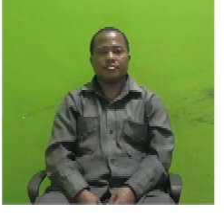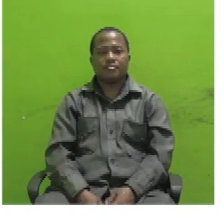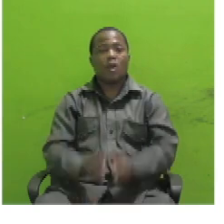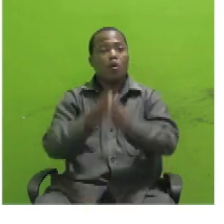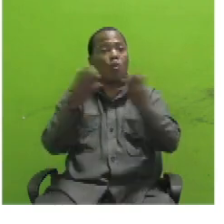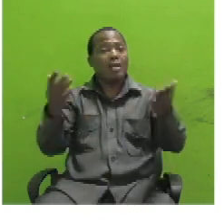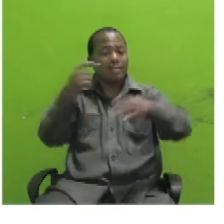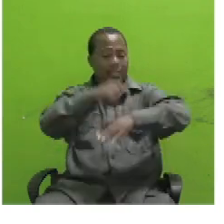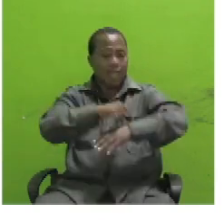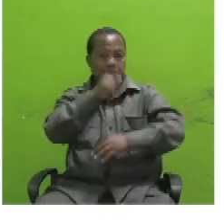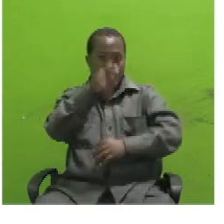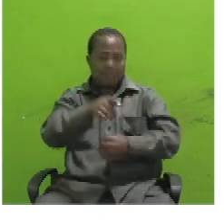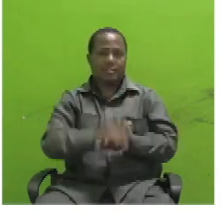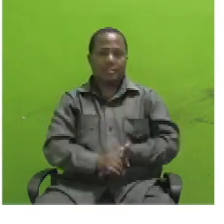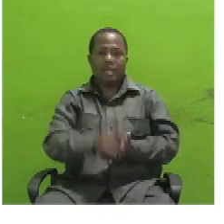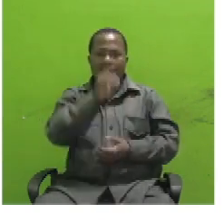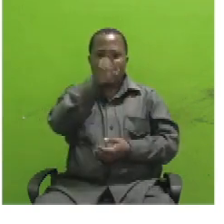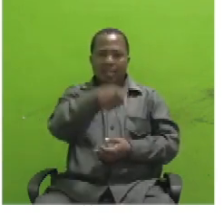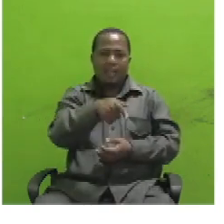What time is it? It's